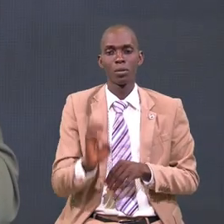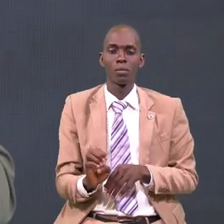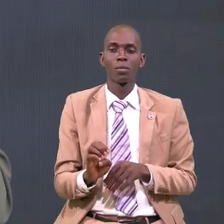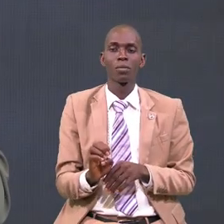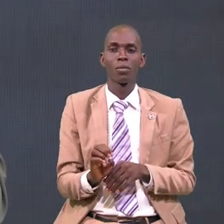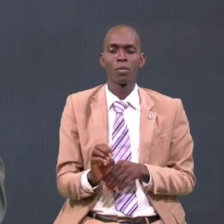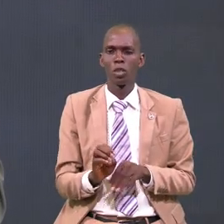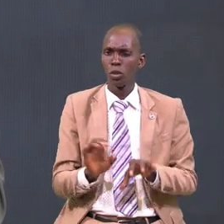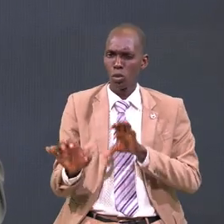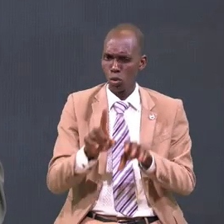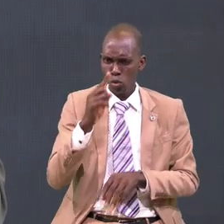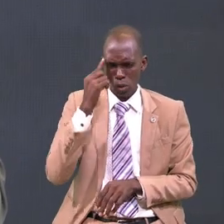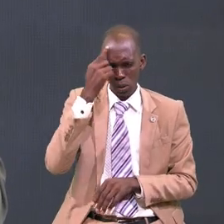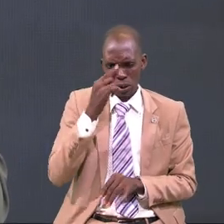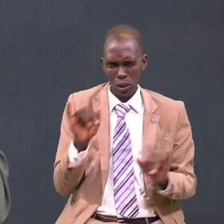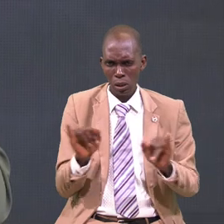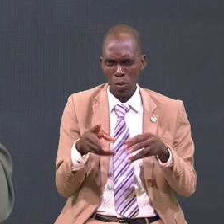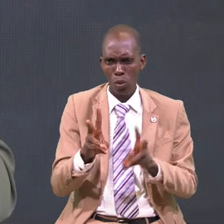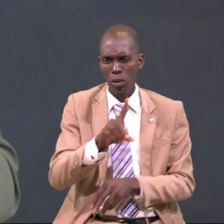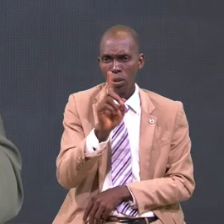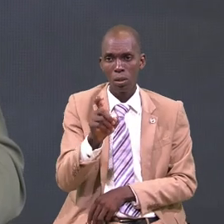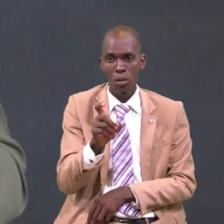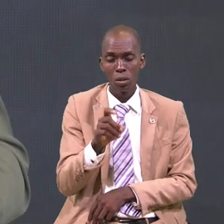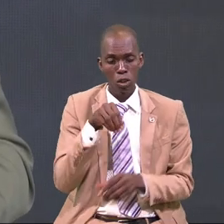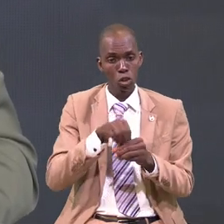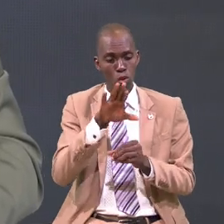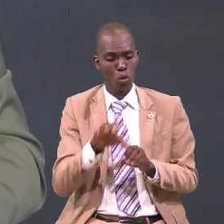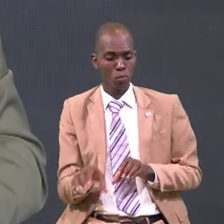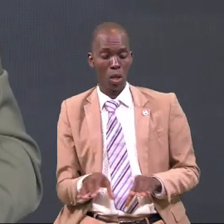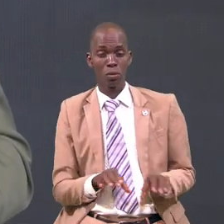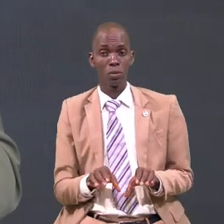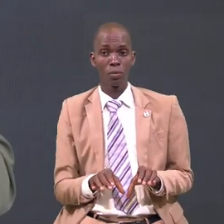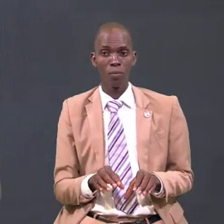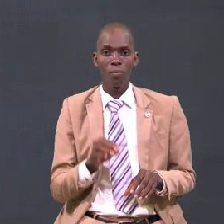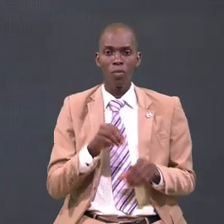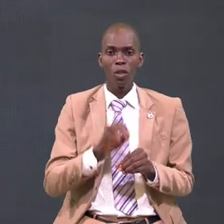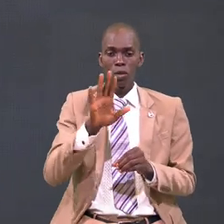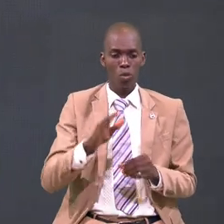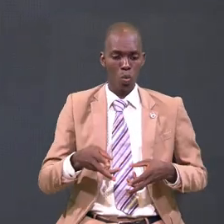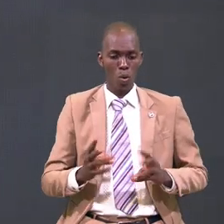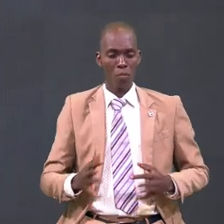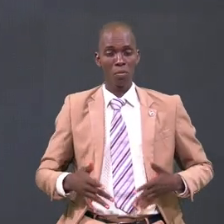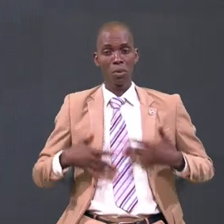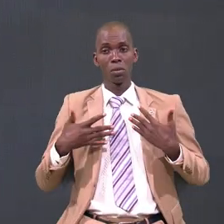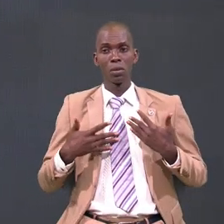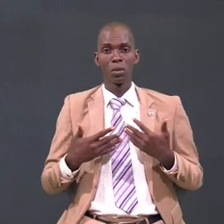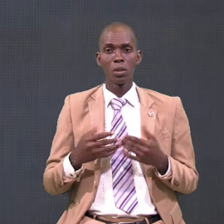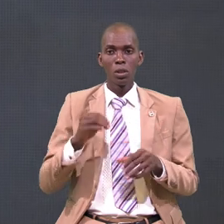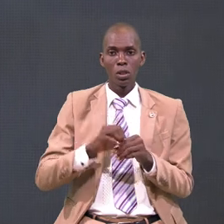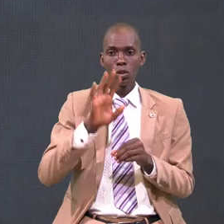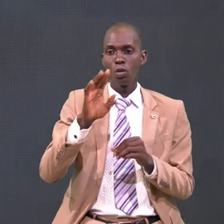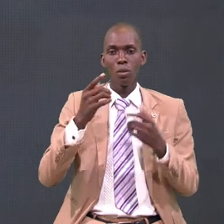Do you think of that? In your action? Your lifestyle? In your